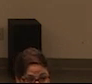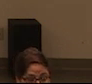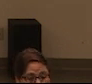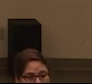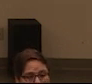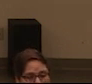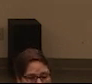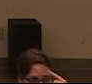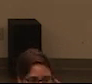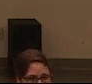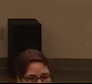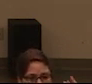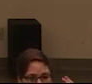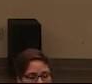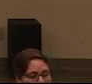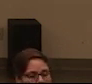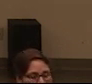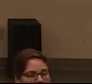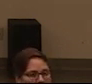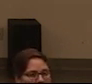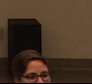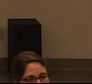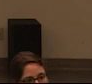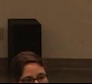when you think of white supremacy.